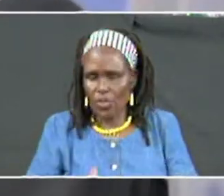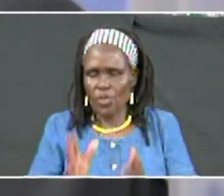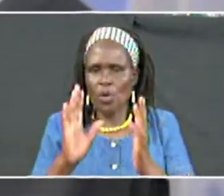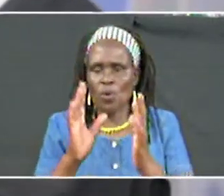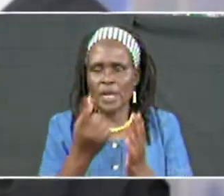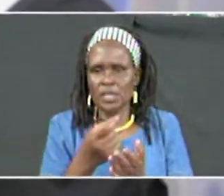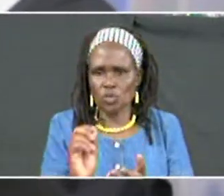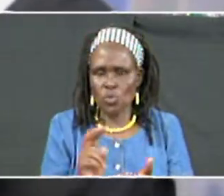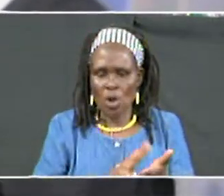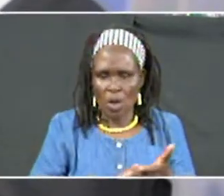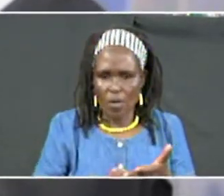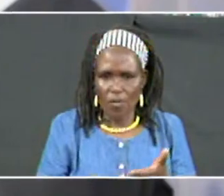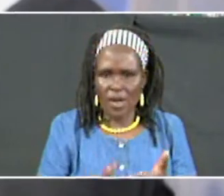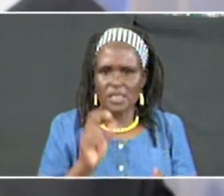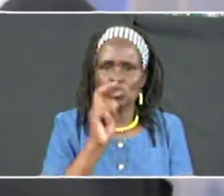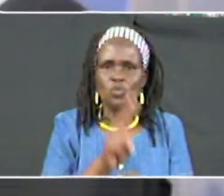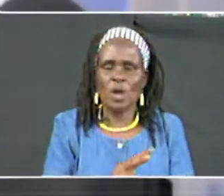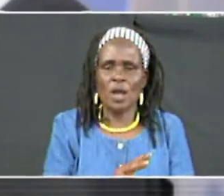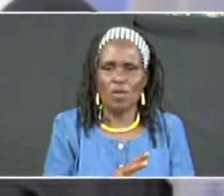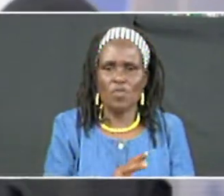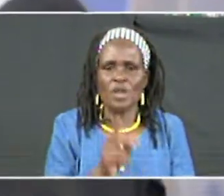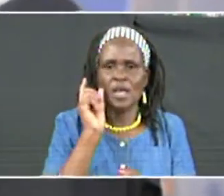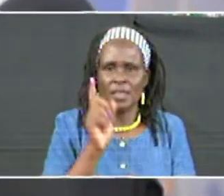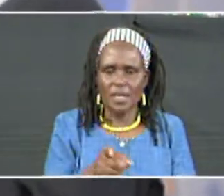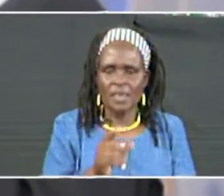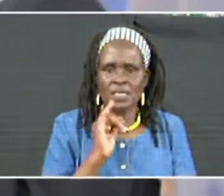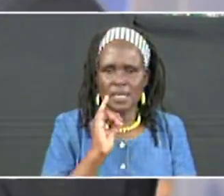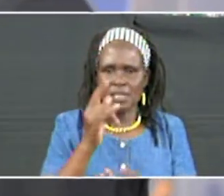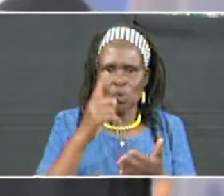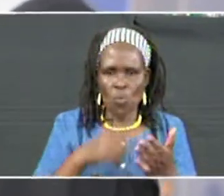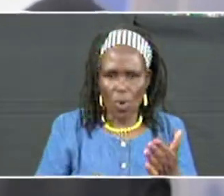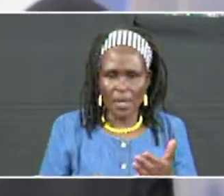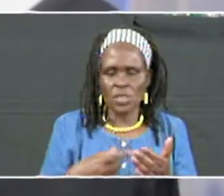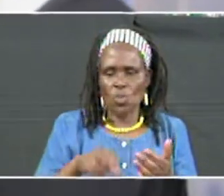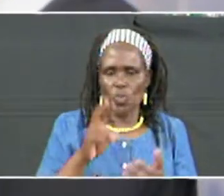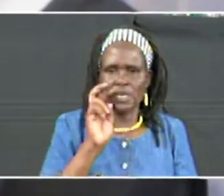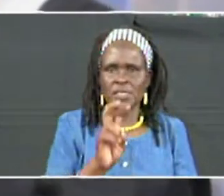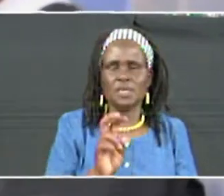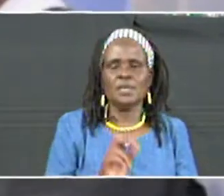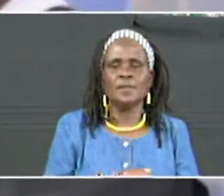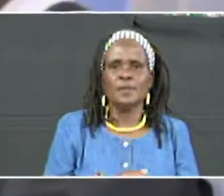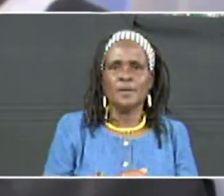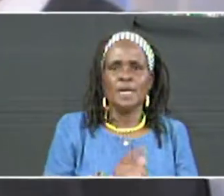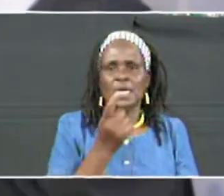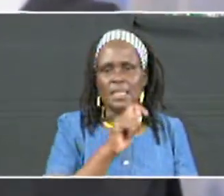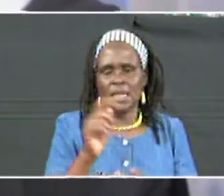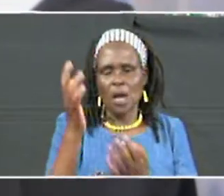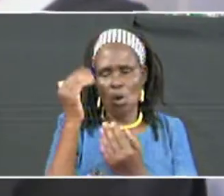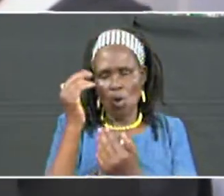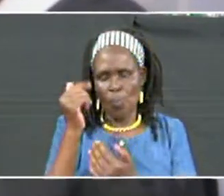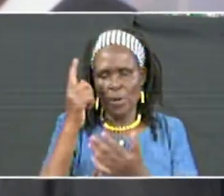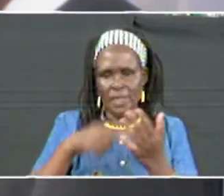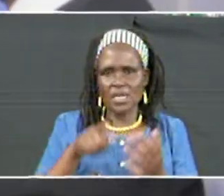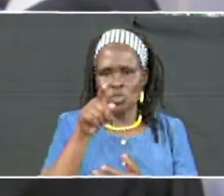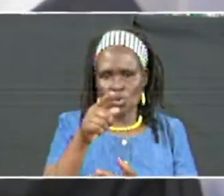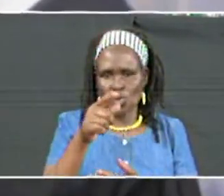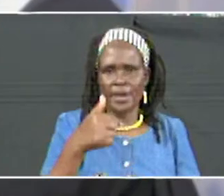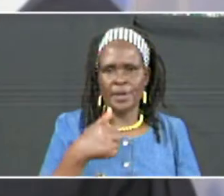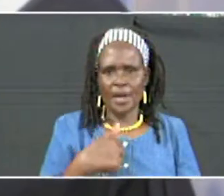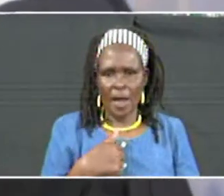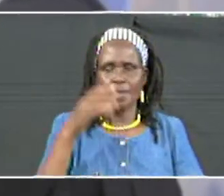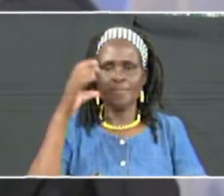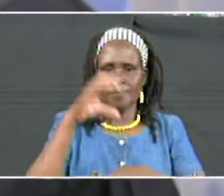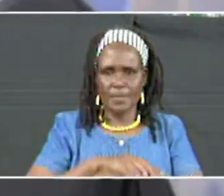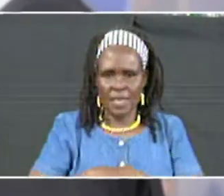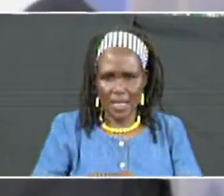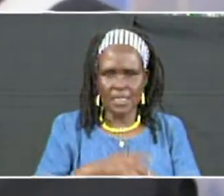verse 12, this is what we see. The hope that you and I get